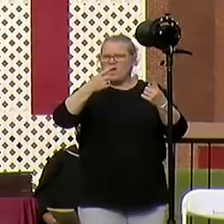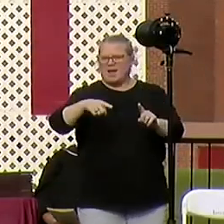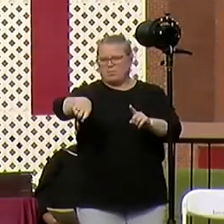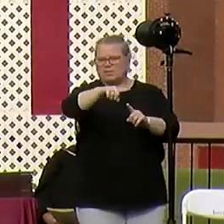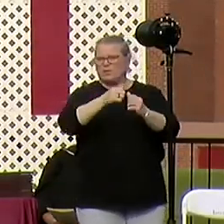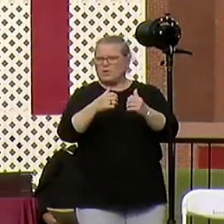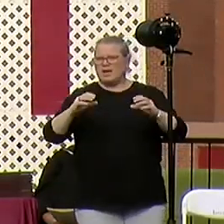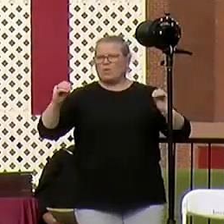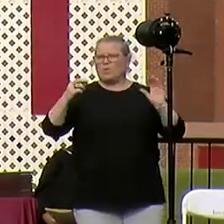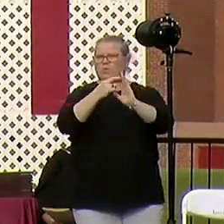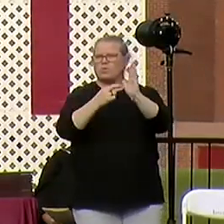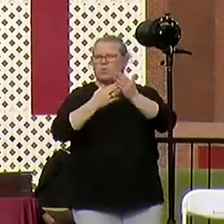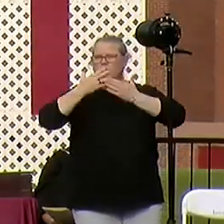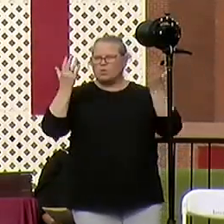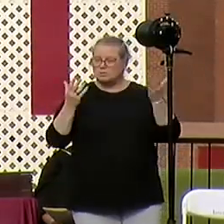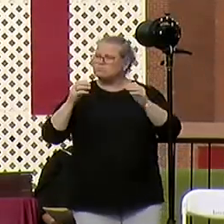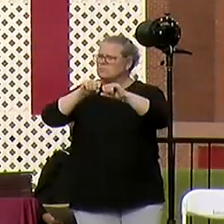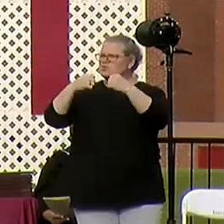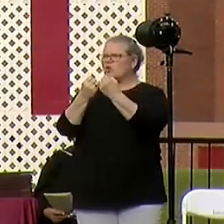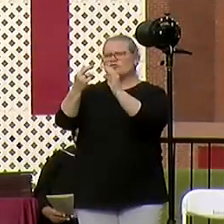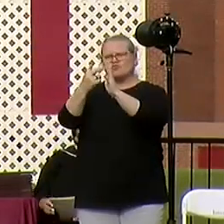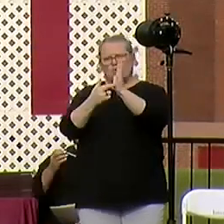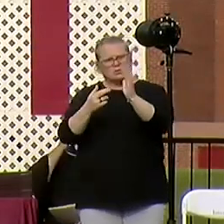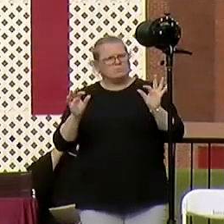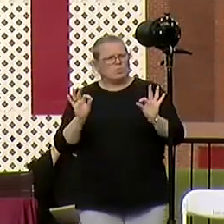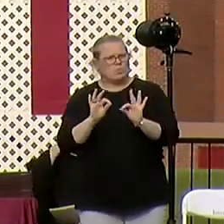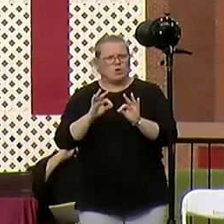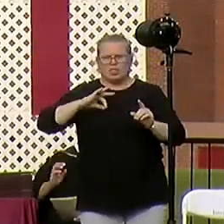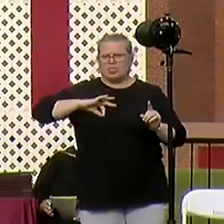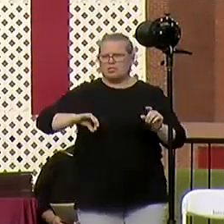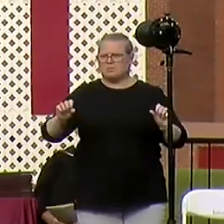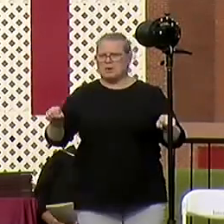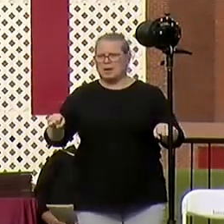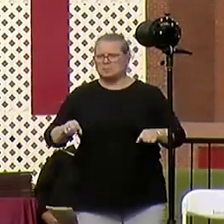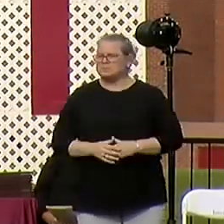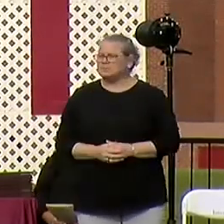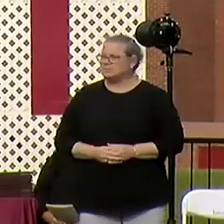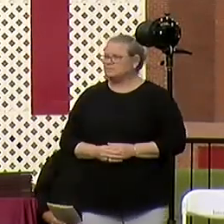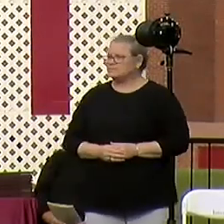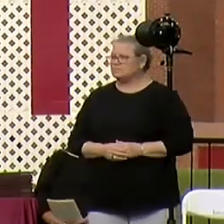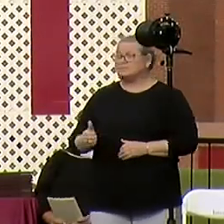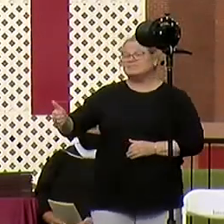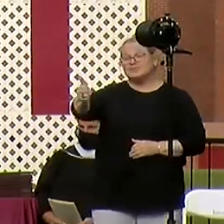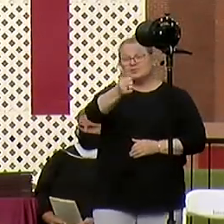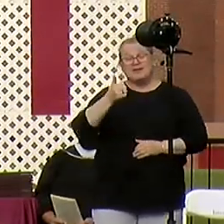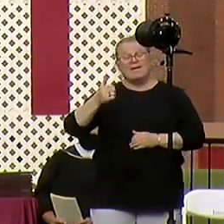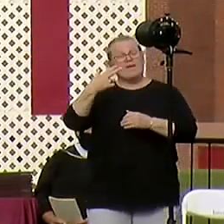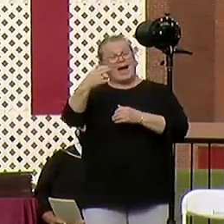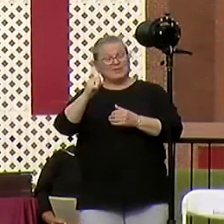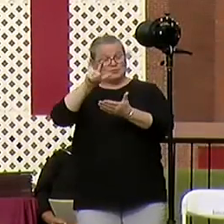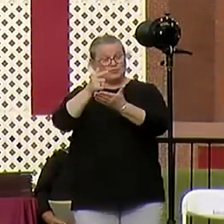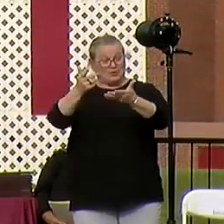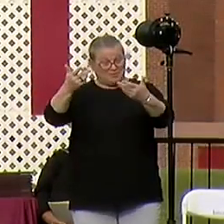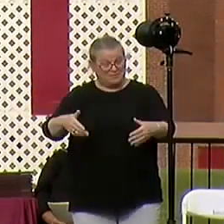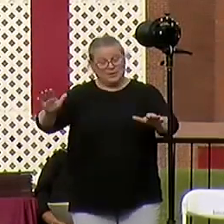value. When you launch your post-high school lives, you will want to put your best foot forward and make a good